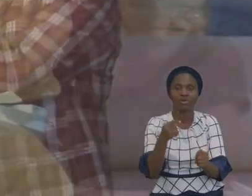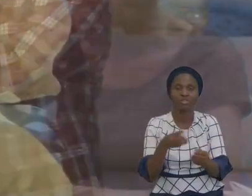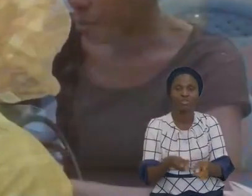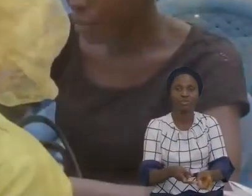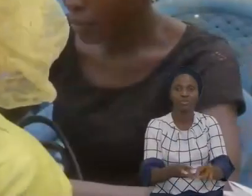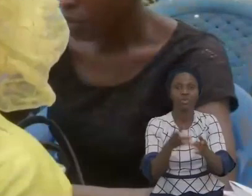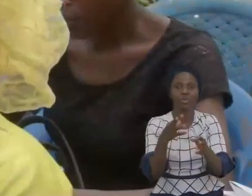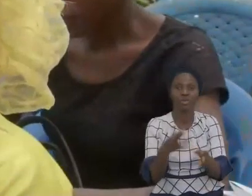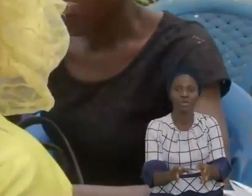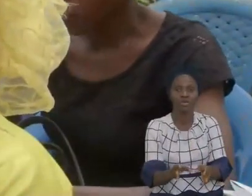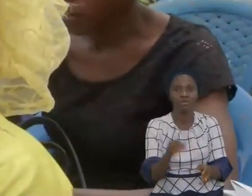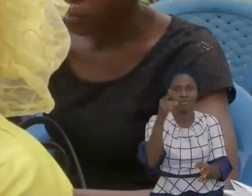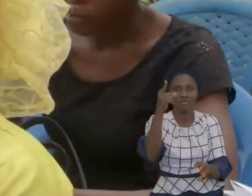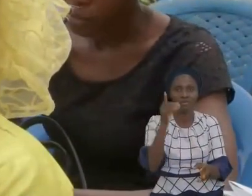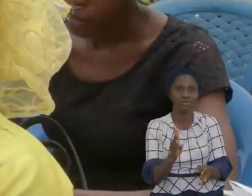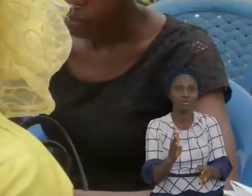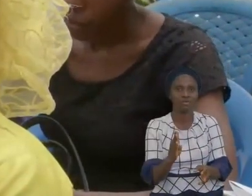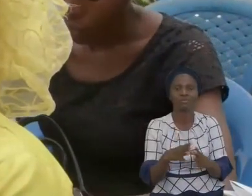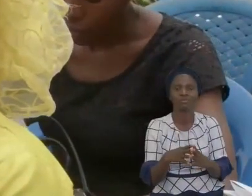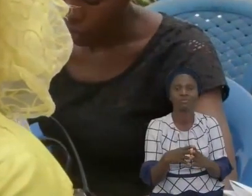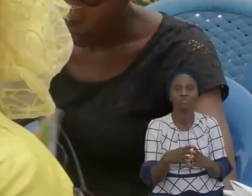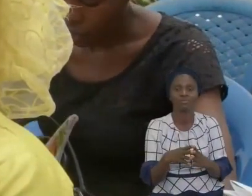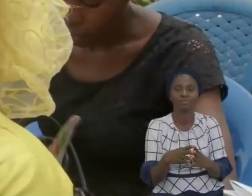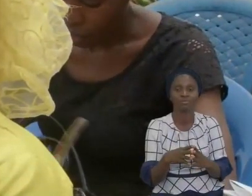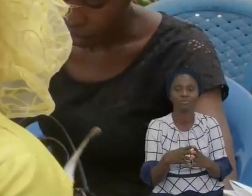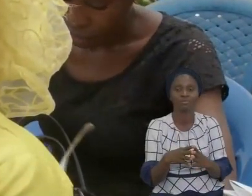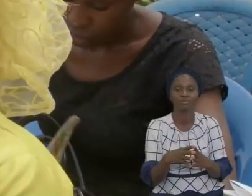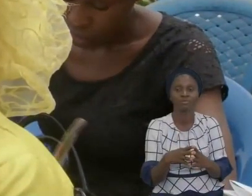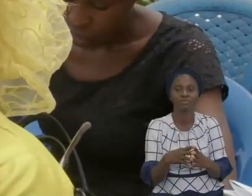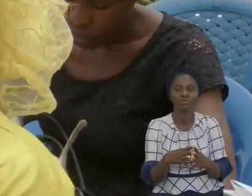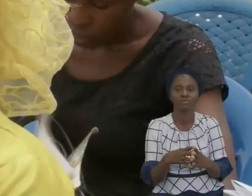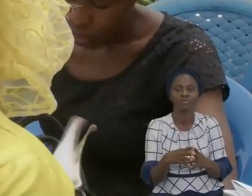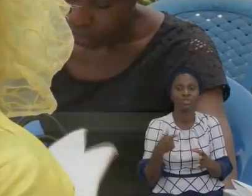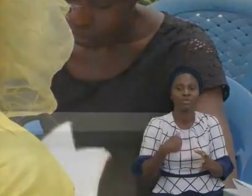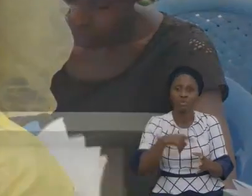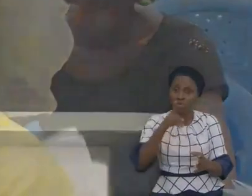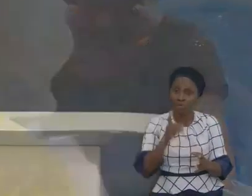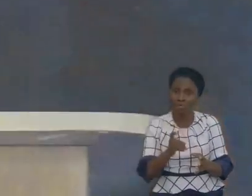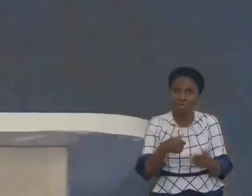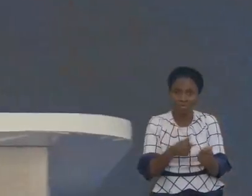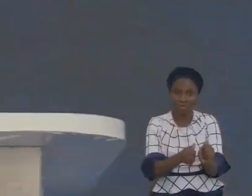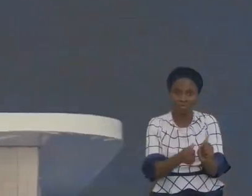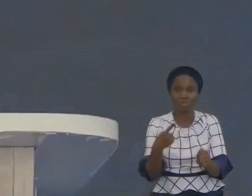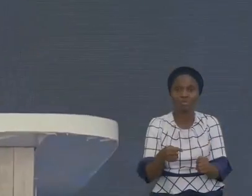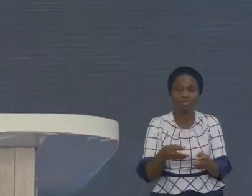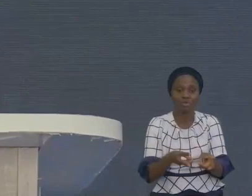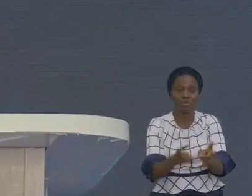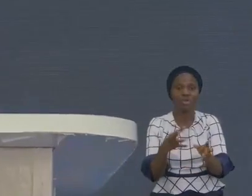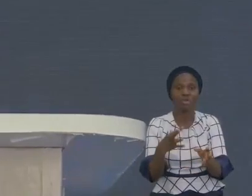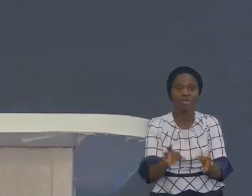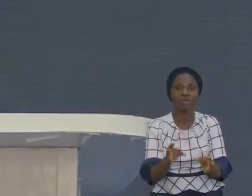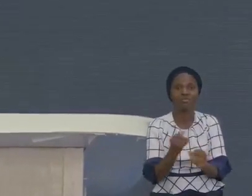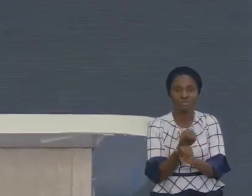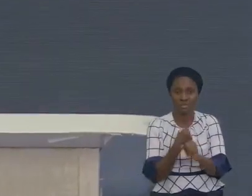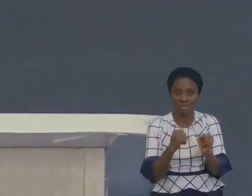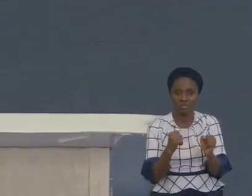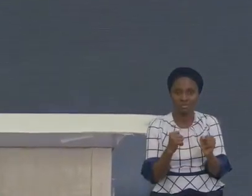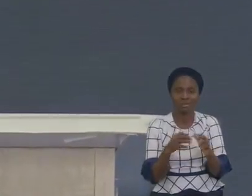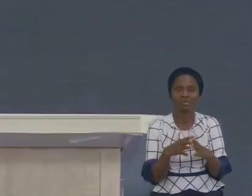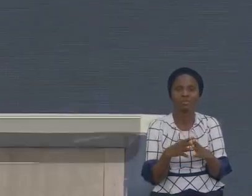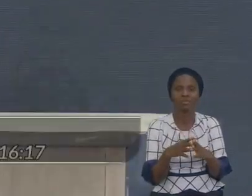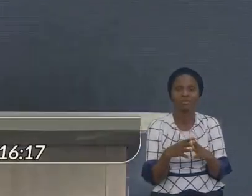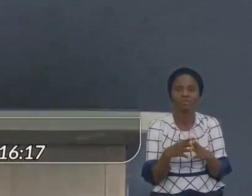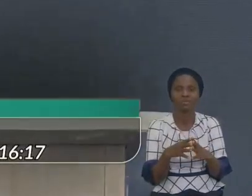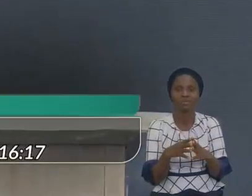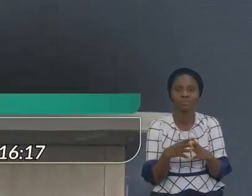We must follow the way of salvation. If I follow this way, I may get